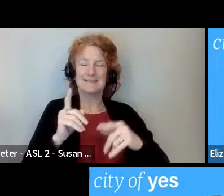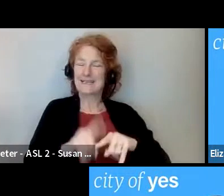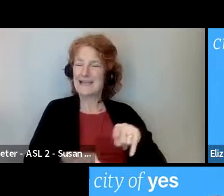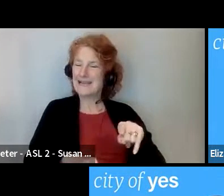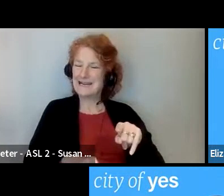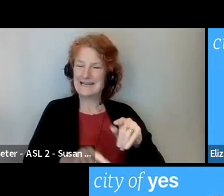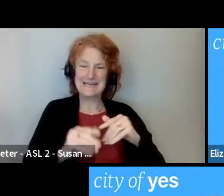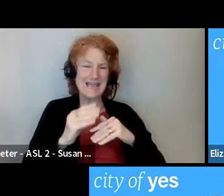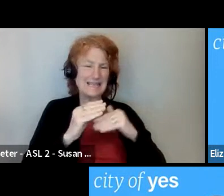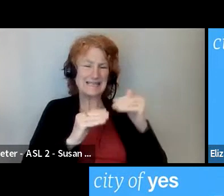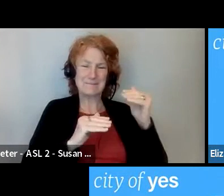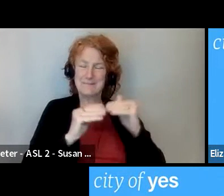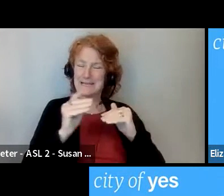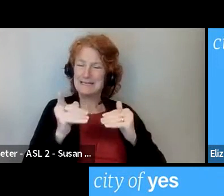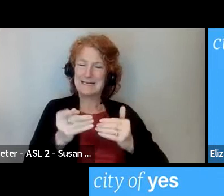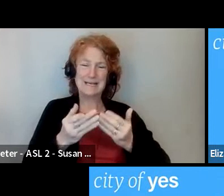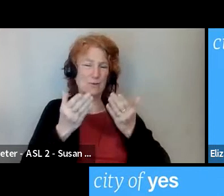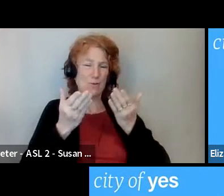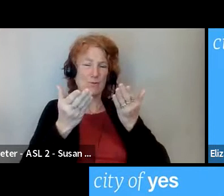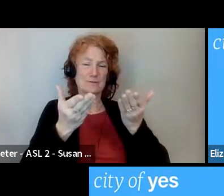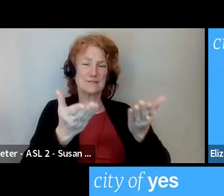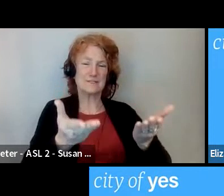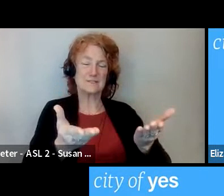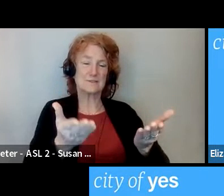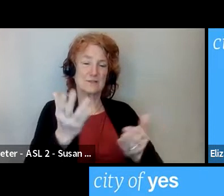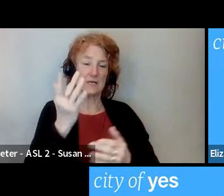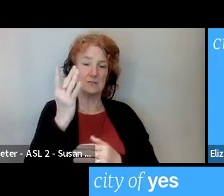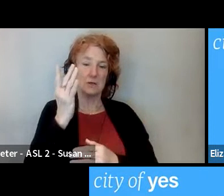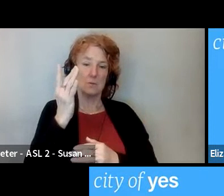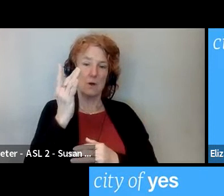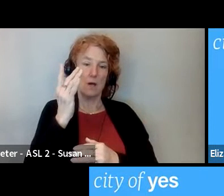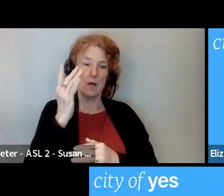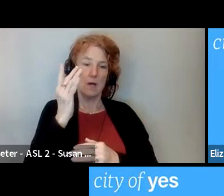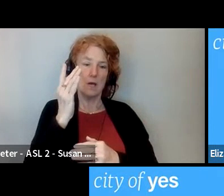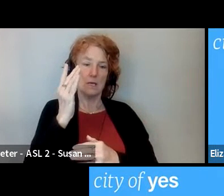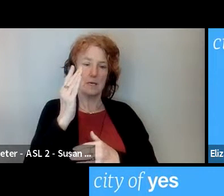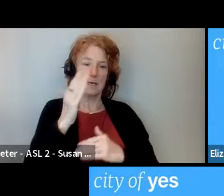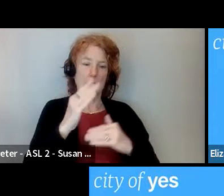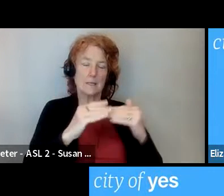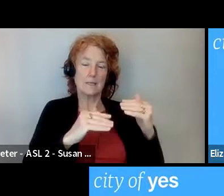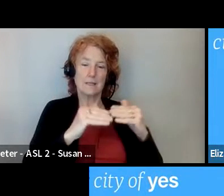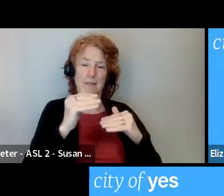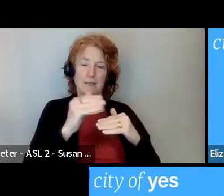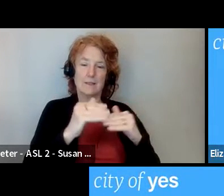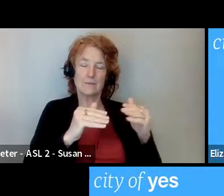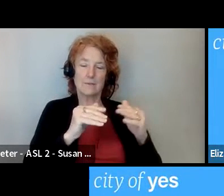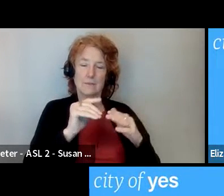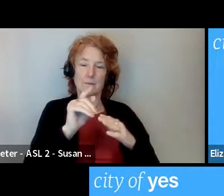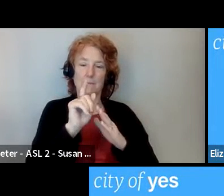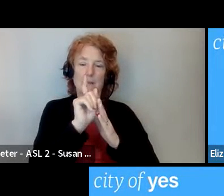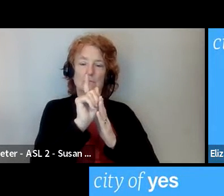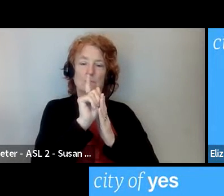suggesting because the buildings will sink into the land.